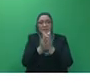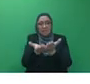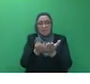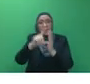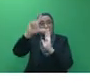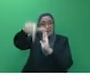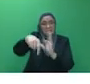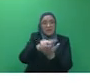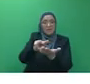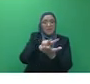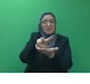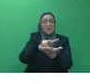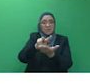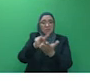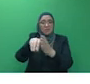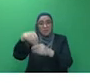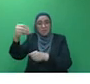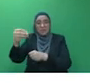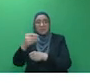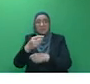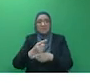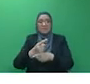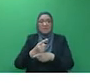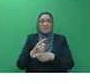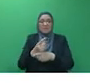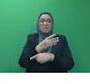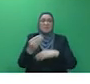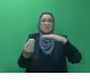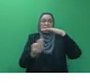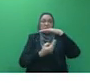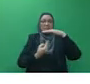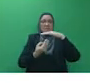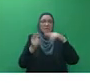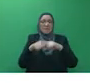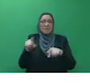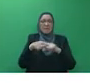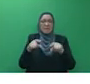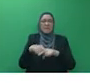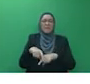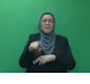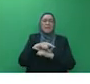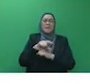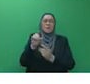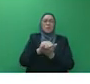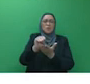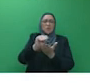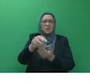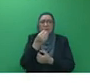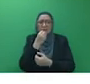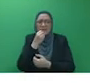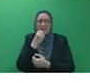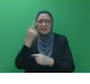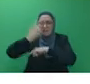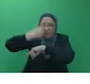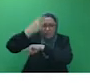uh where the the this rats they go and eat every day and one day another rat with uh two rats they go